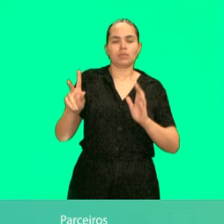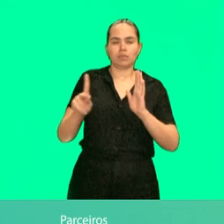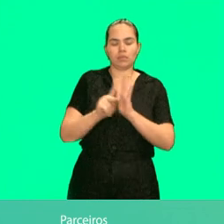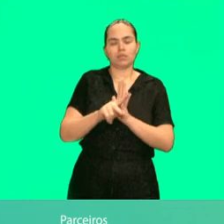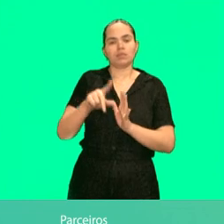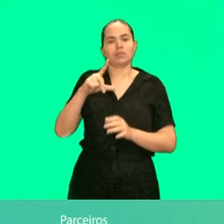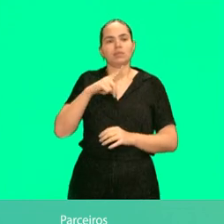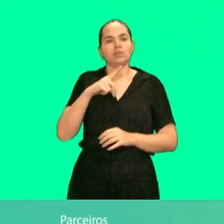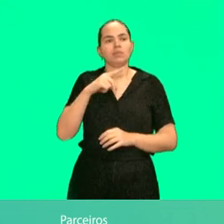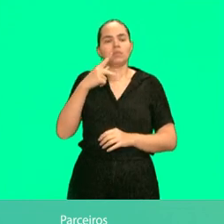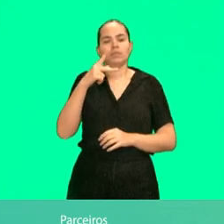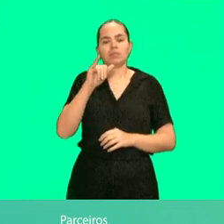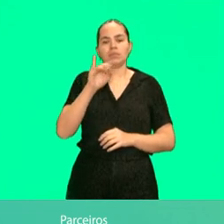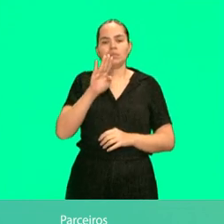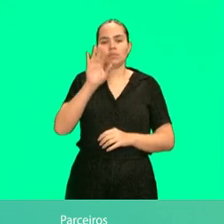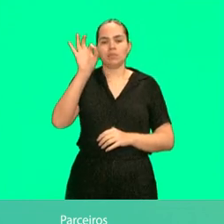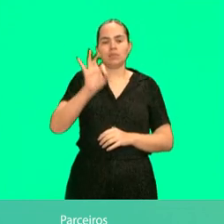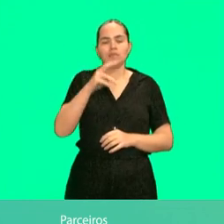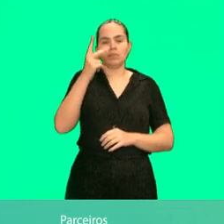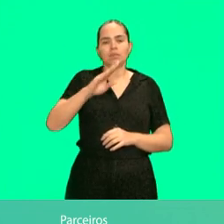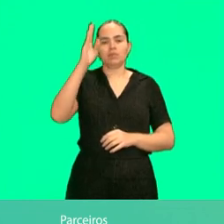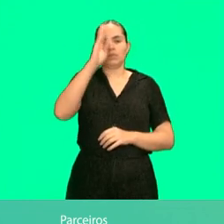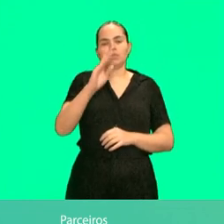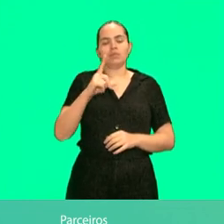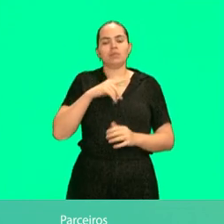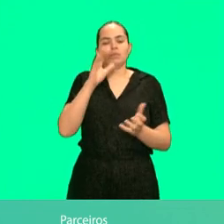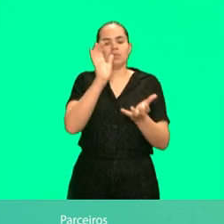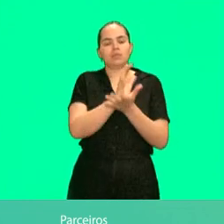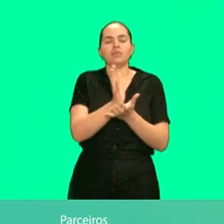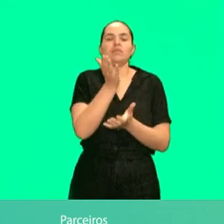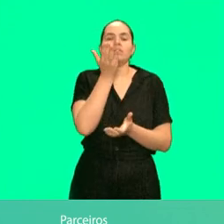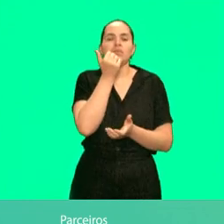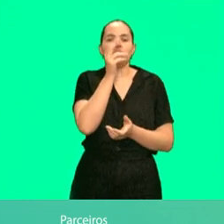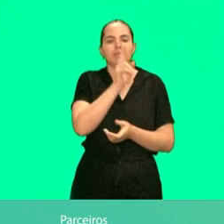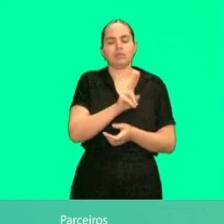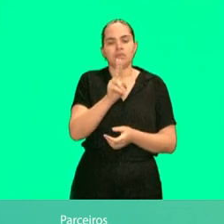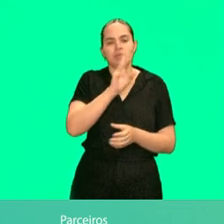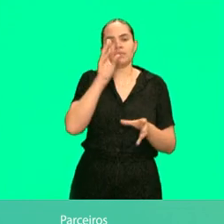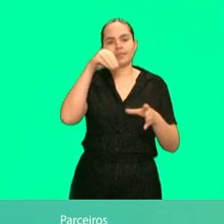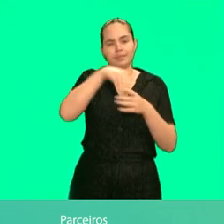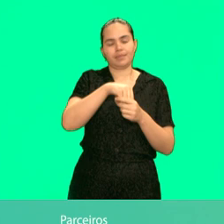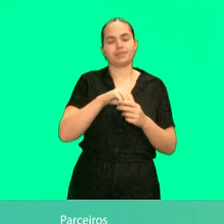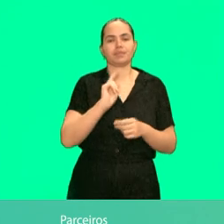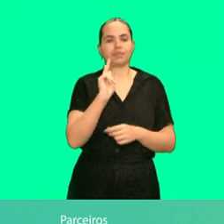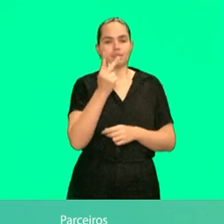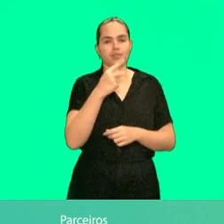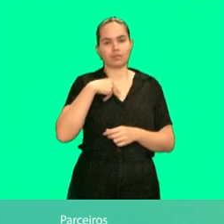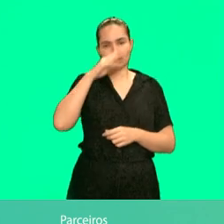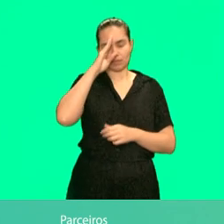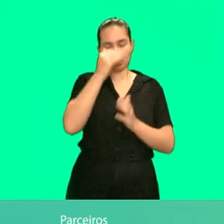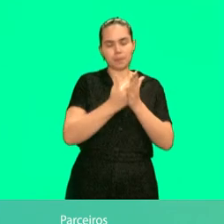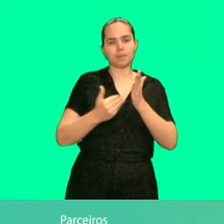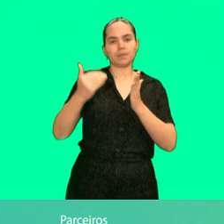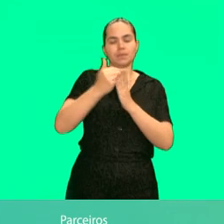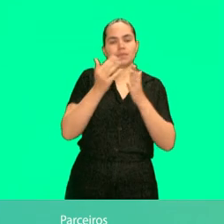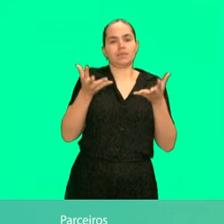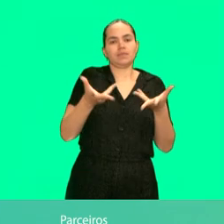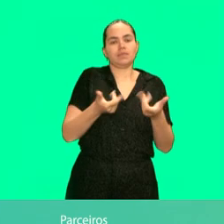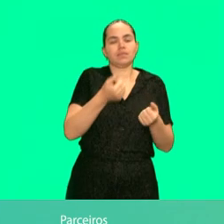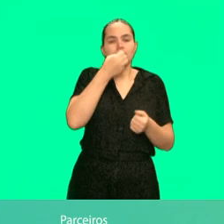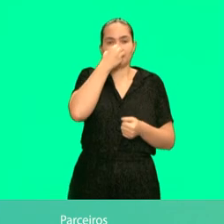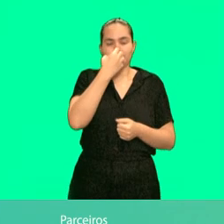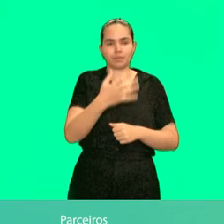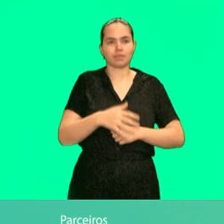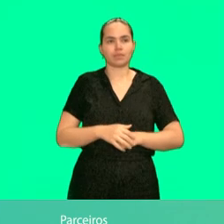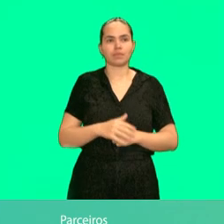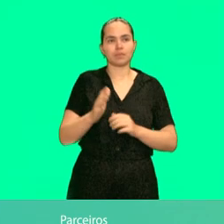roughly 10% of the GDP comes from this food industry, food-based industry, an area that